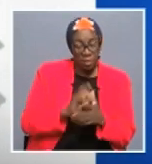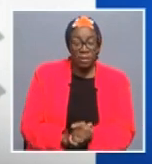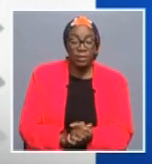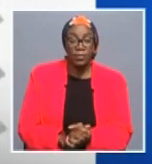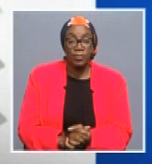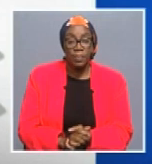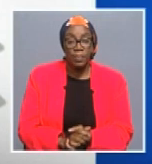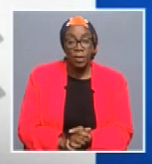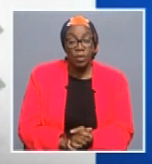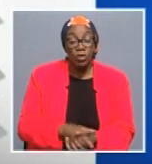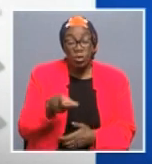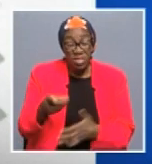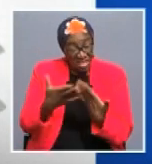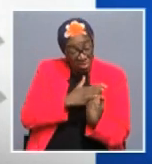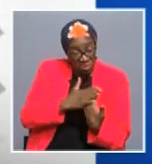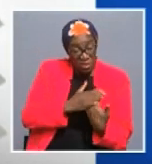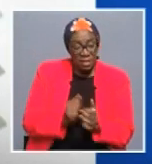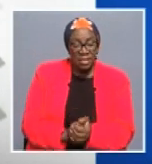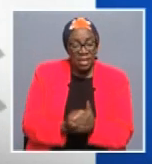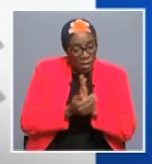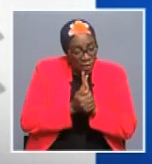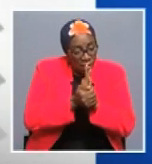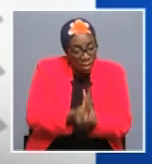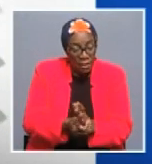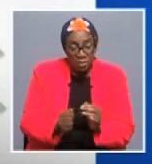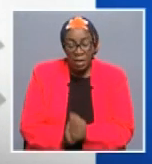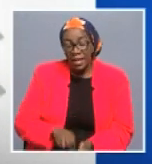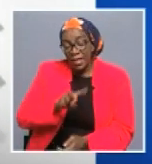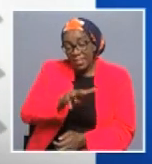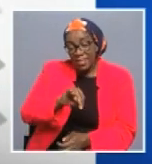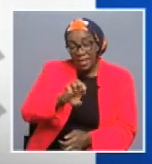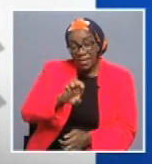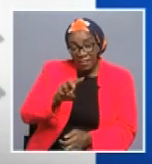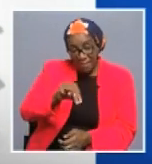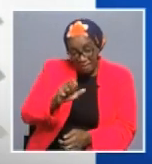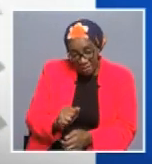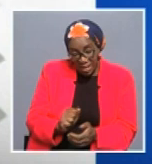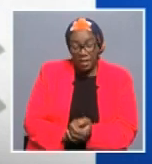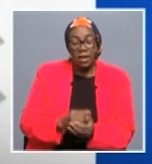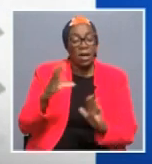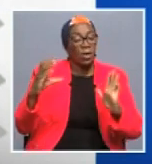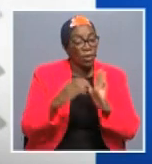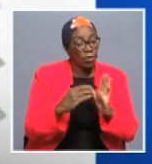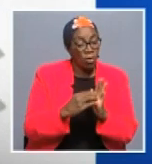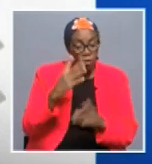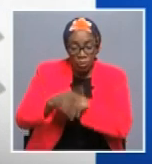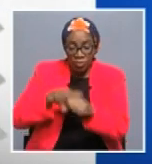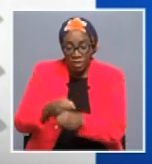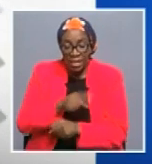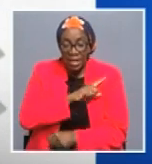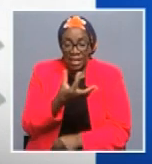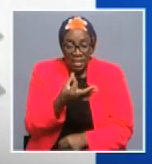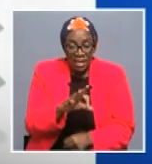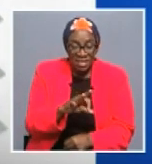Vienna Convention on Diplomatic Relations of 1961, to which almost all states in the world